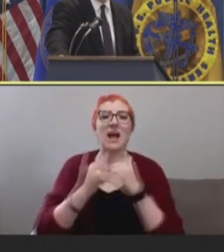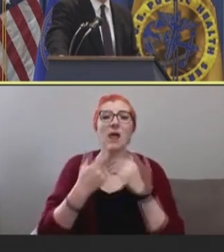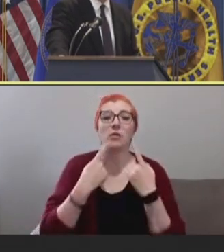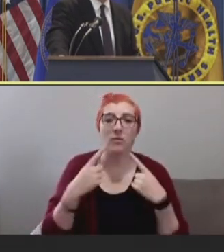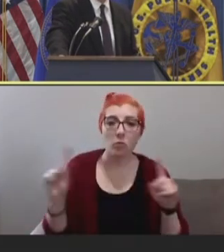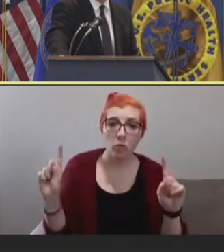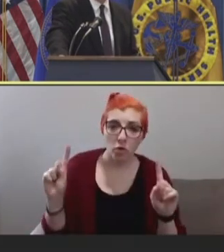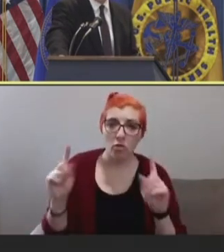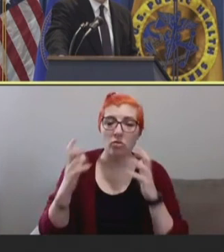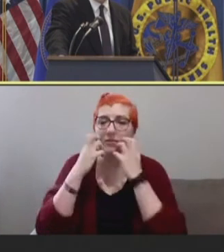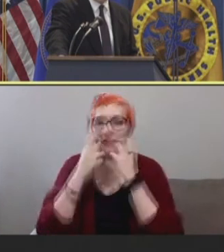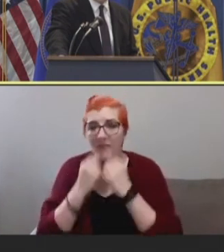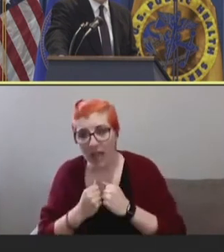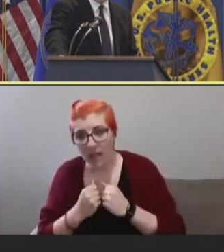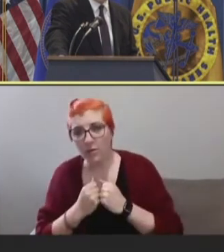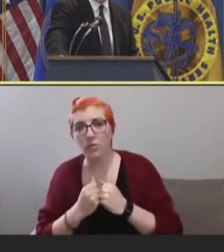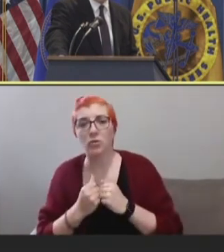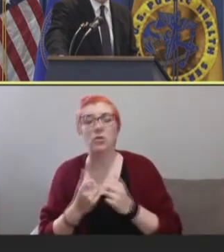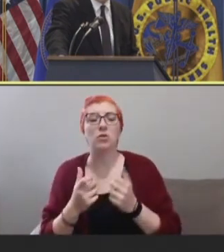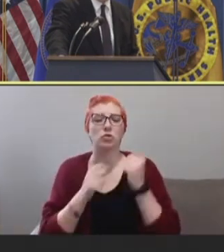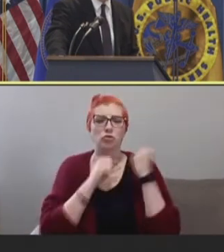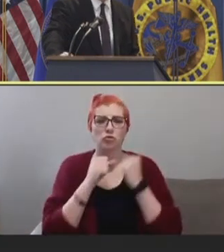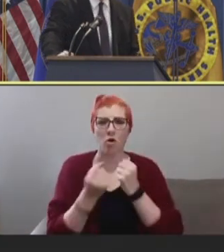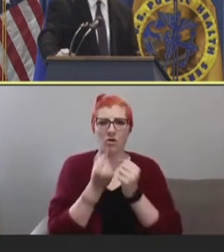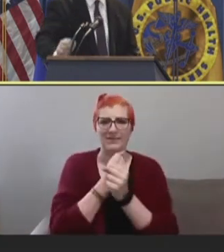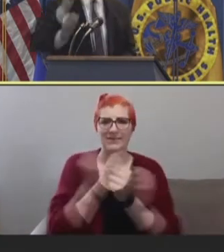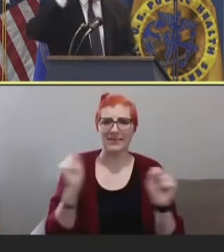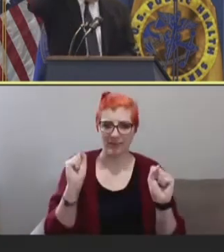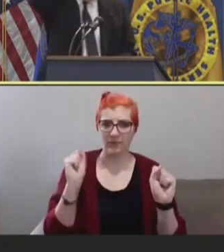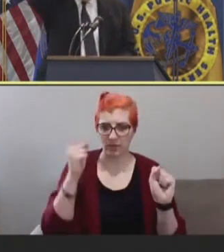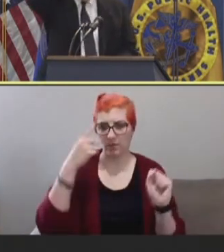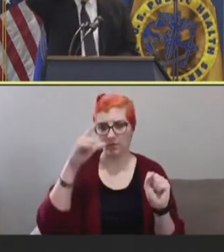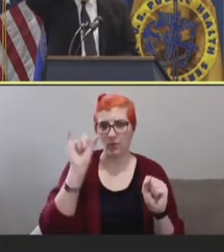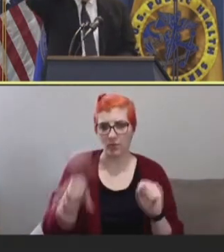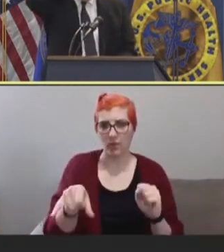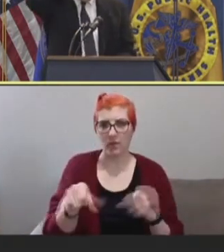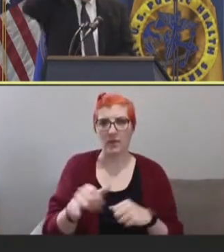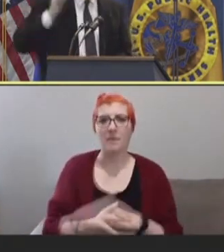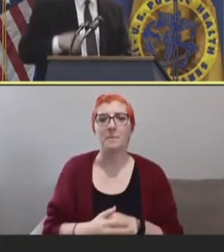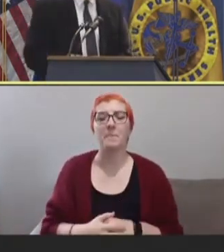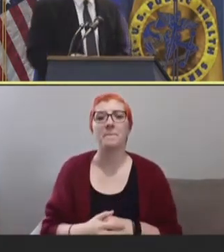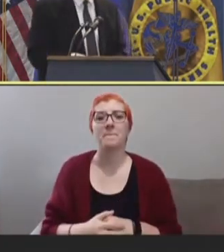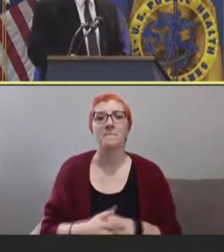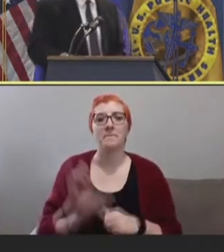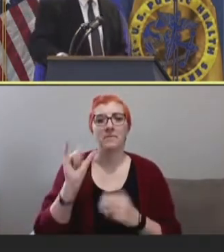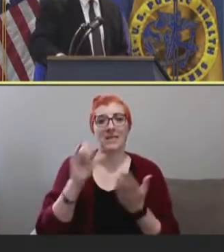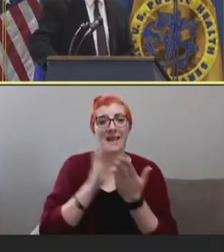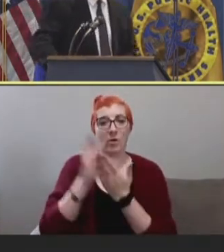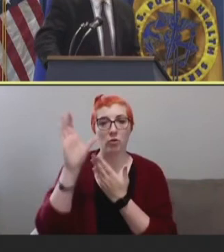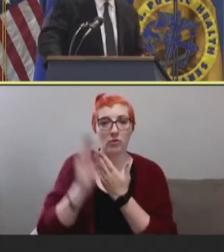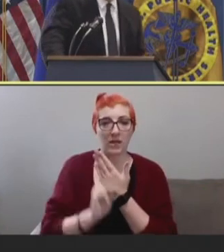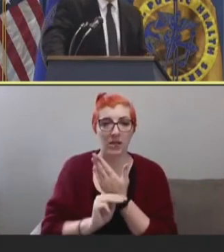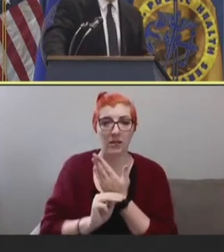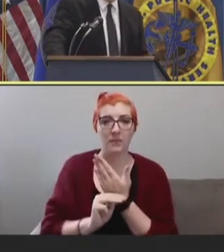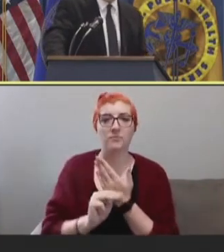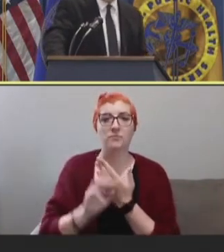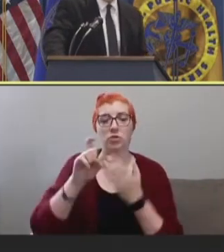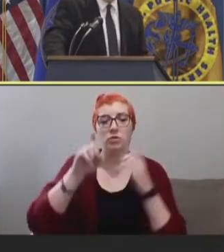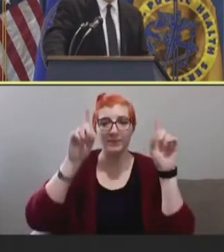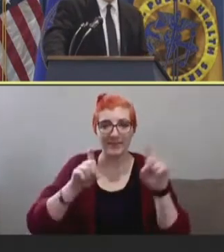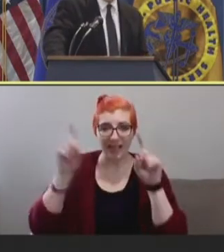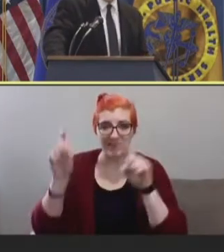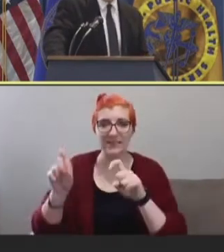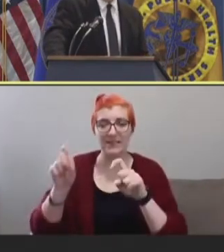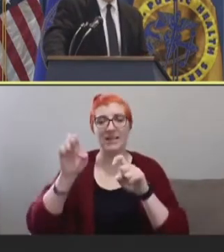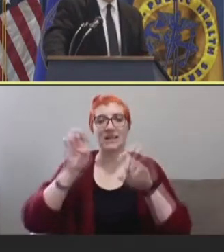to emphasize the strong safety profile of vaccines. That curriculum should be tested and